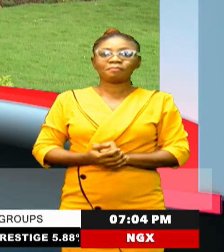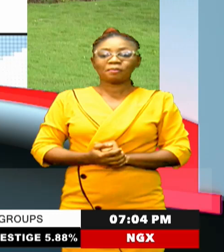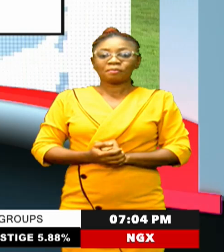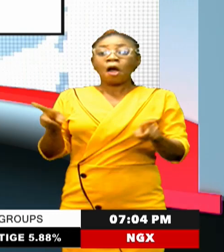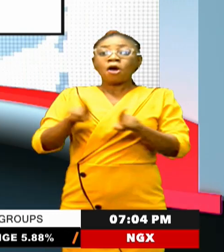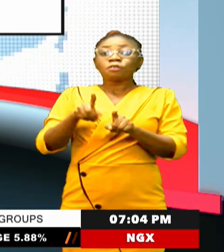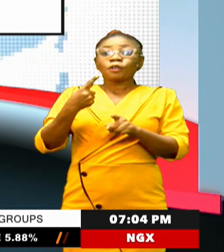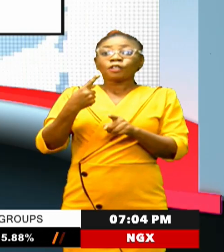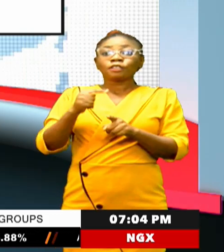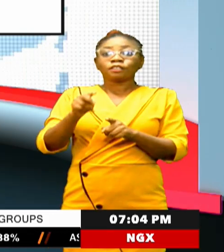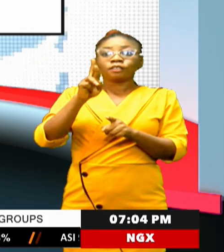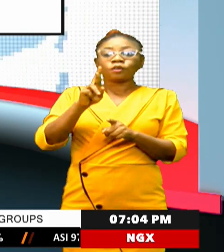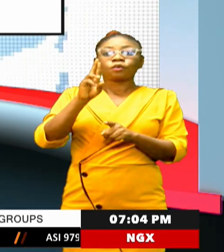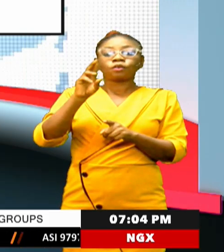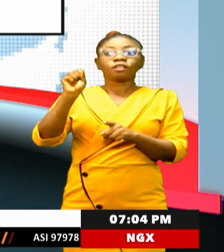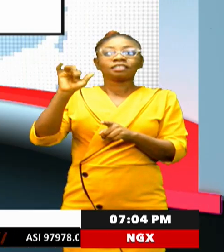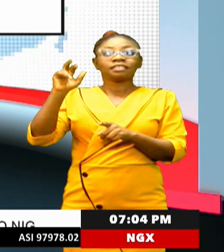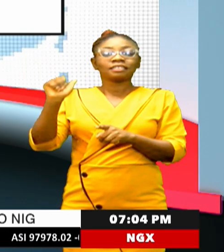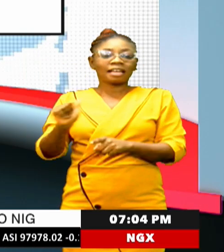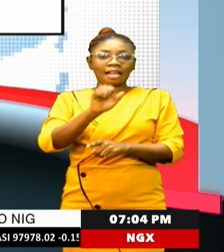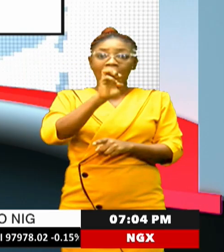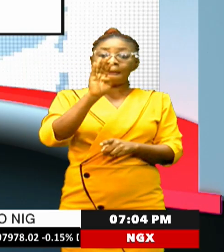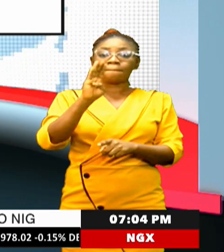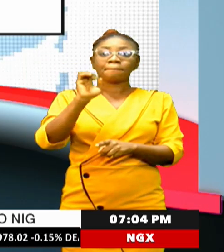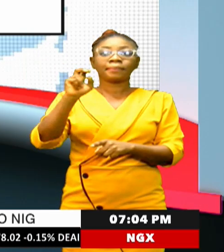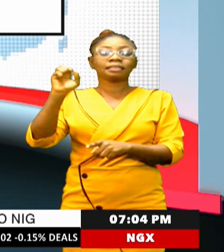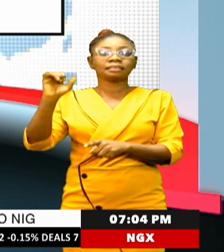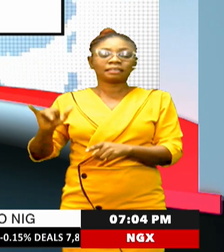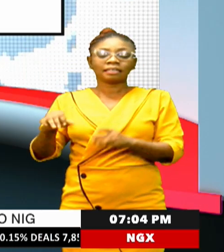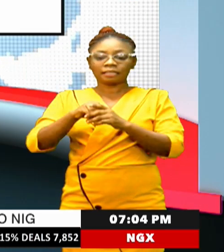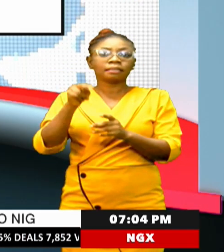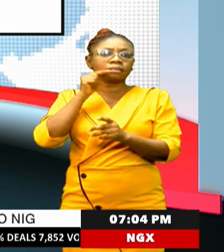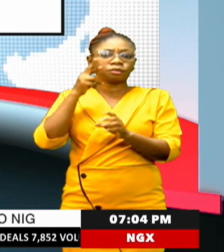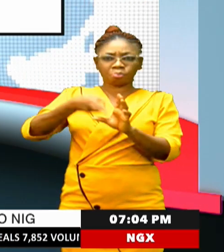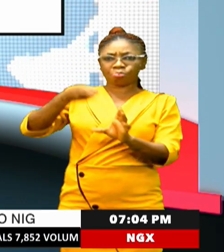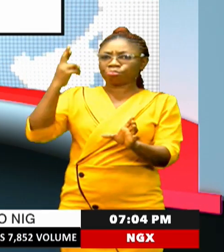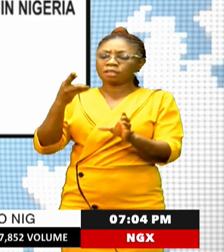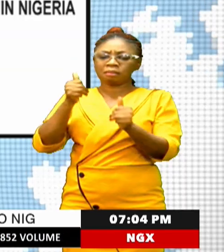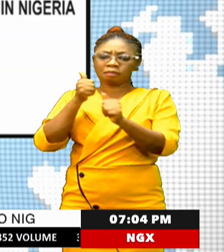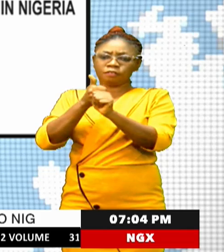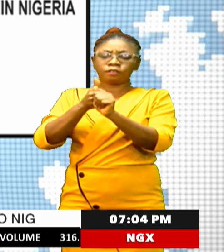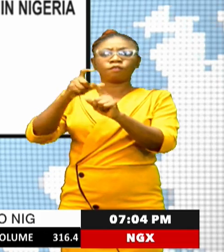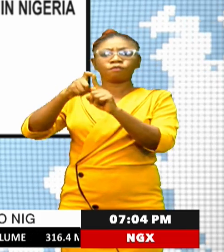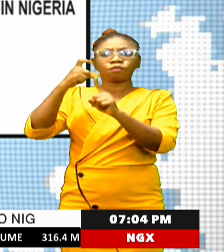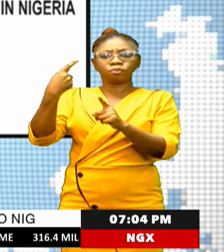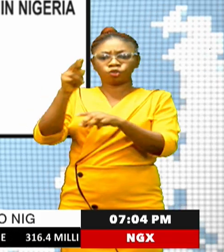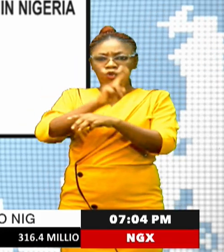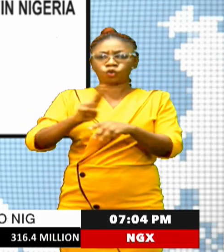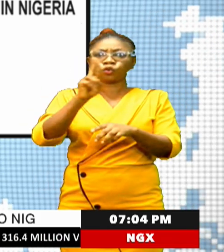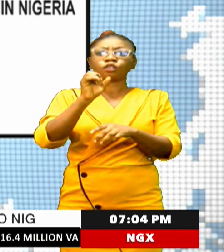Meanwhile, the Russian embassy in Nigeria has exonerated itself from the alleged display of the nation's flag by